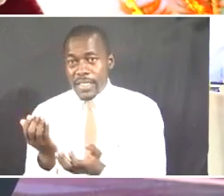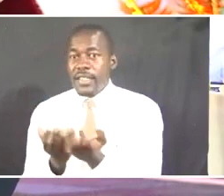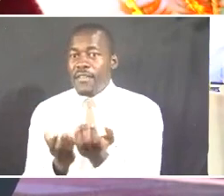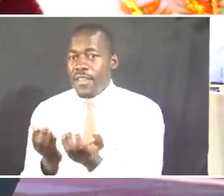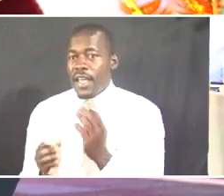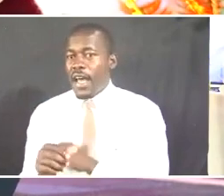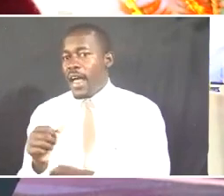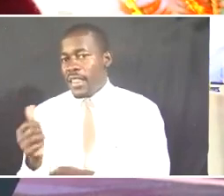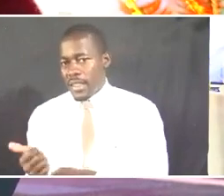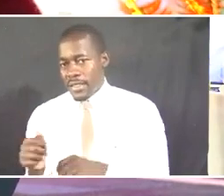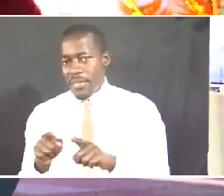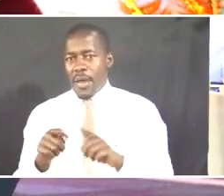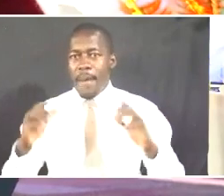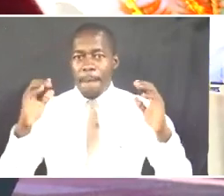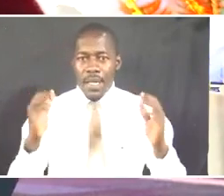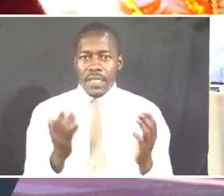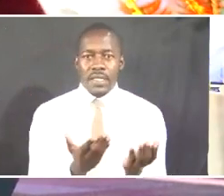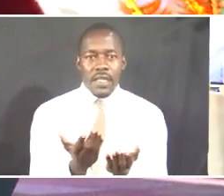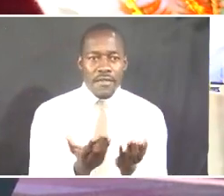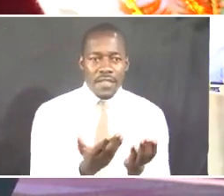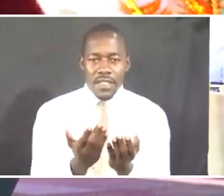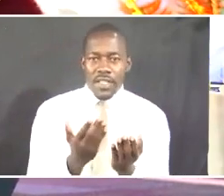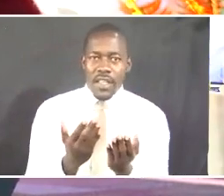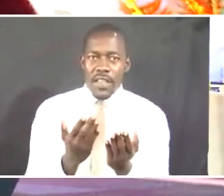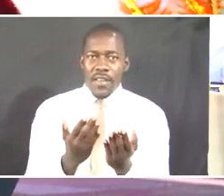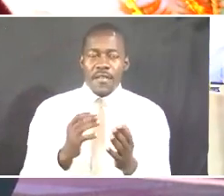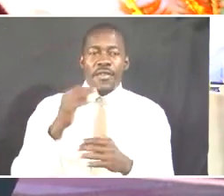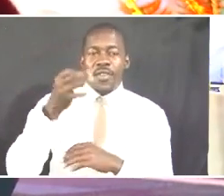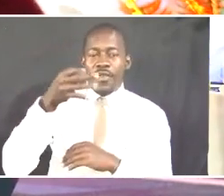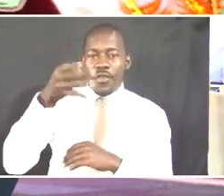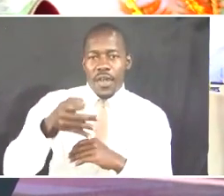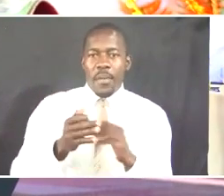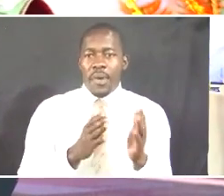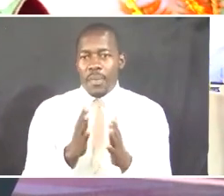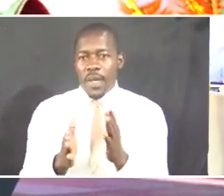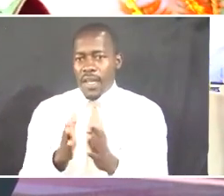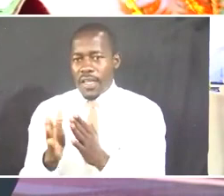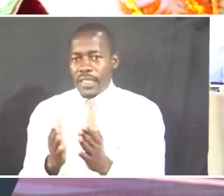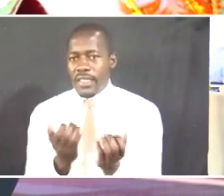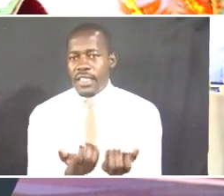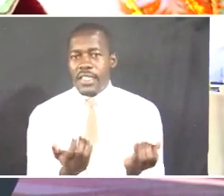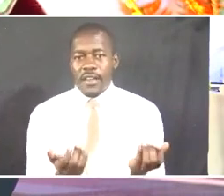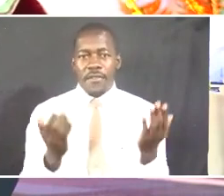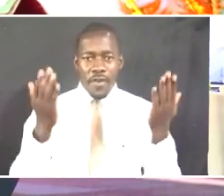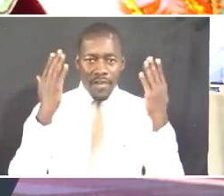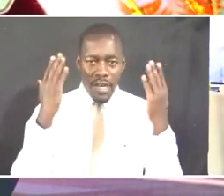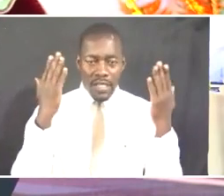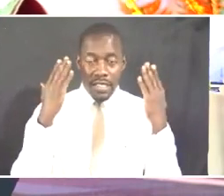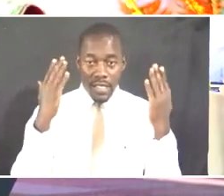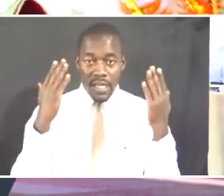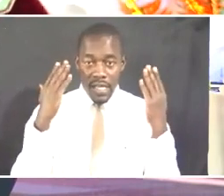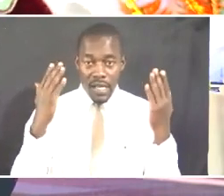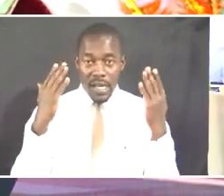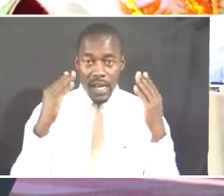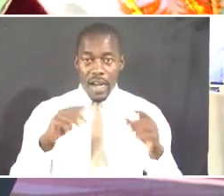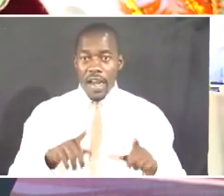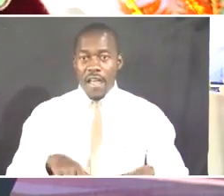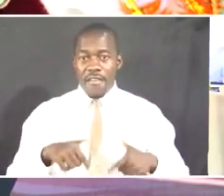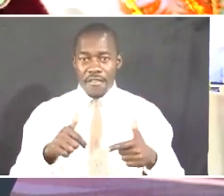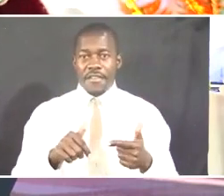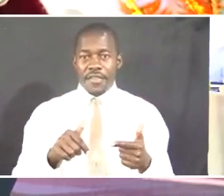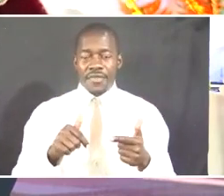wider service in the world to come. We are preparing them for eternity. Adventist education means restoring the